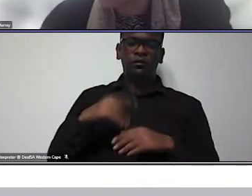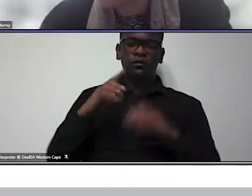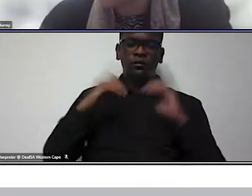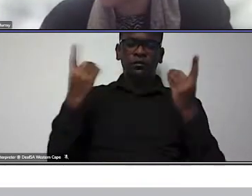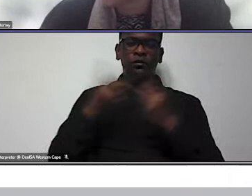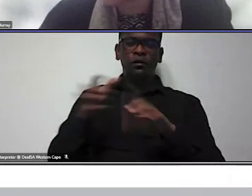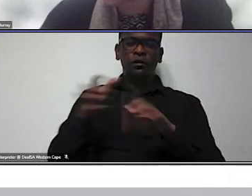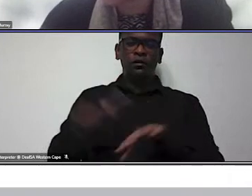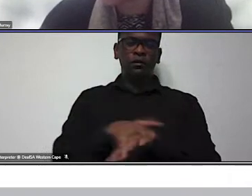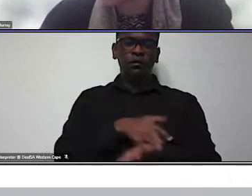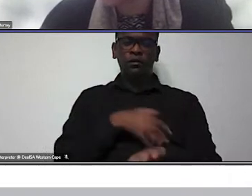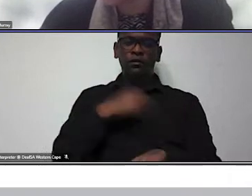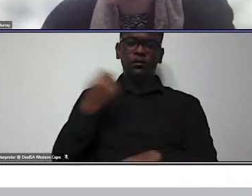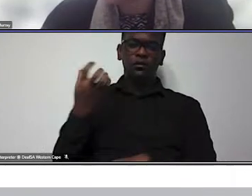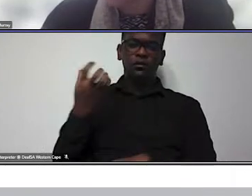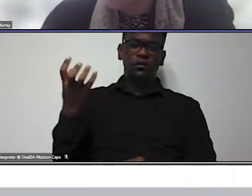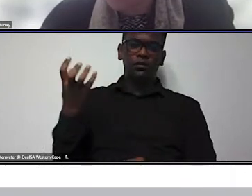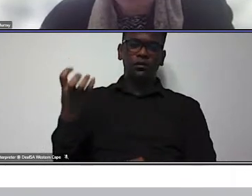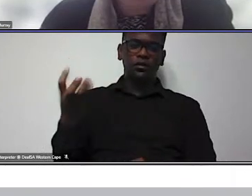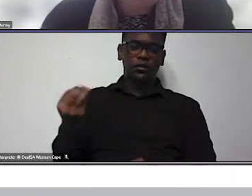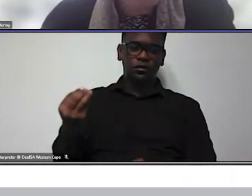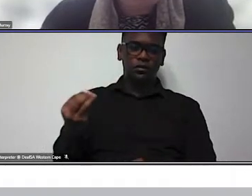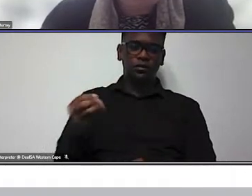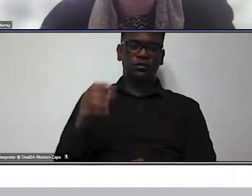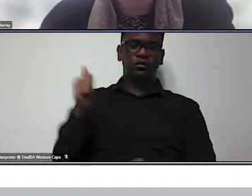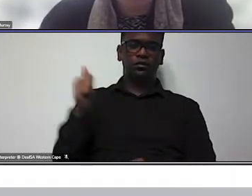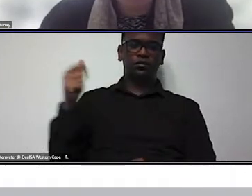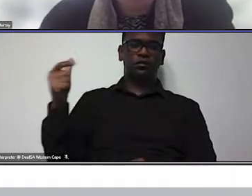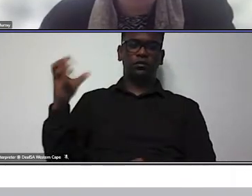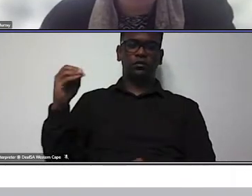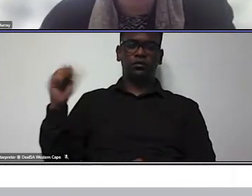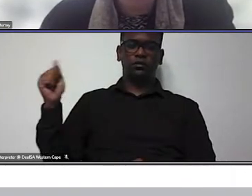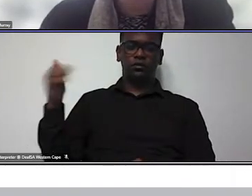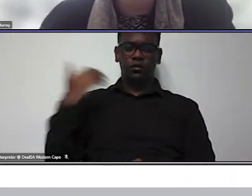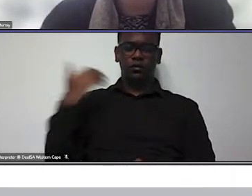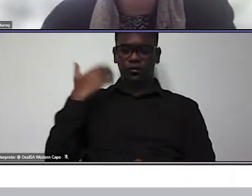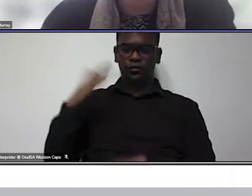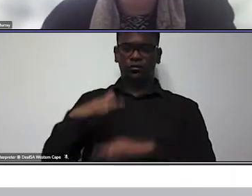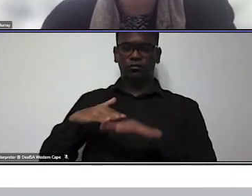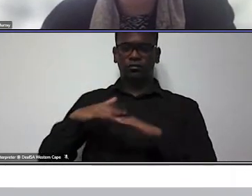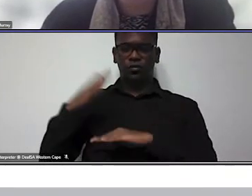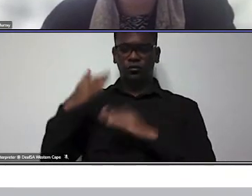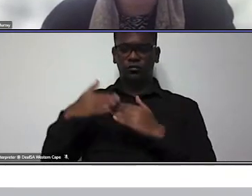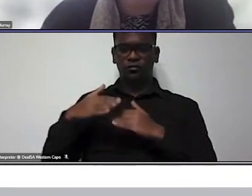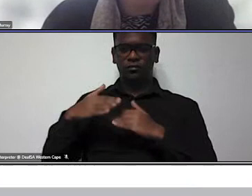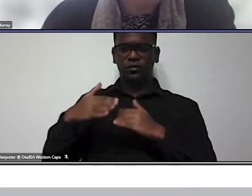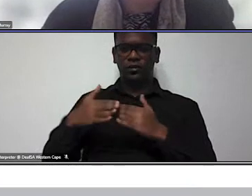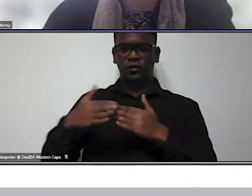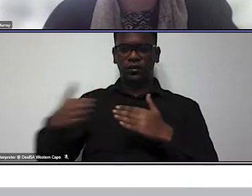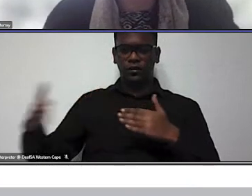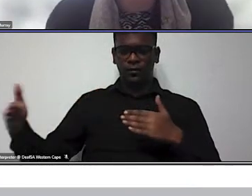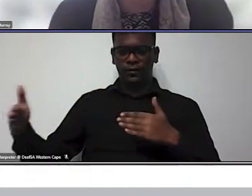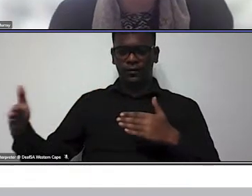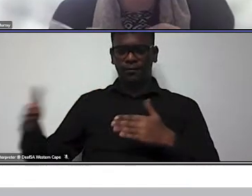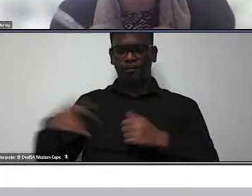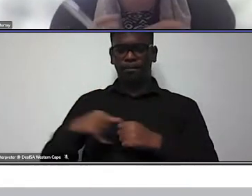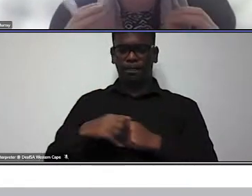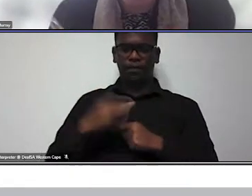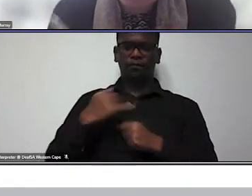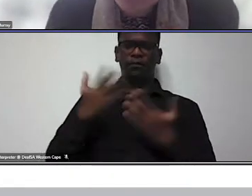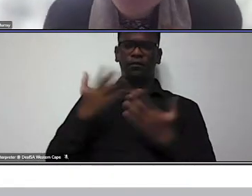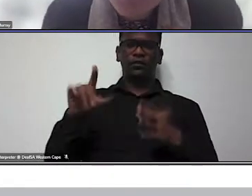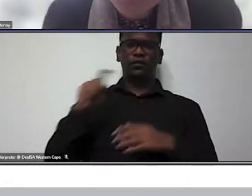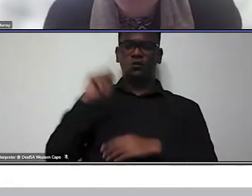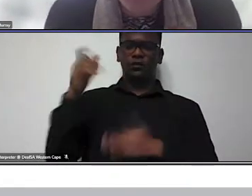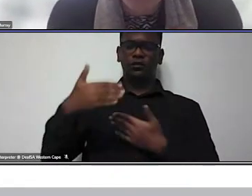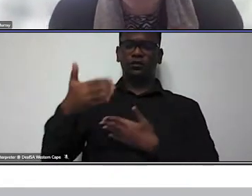there any provisions under AGOA that you would like to be expanded? I've asked the same question to the previous department, but I know that you guys